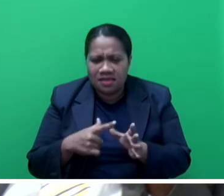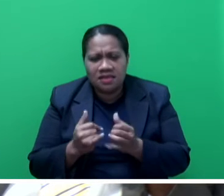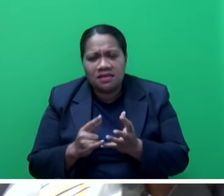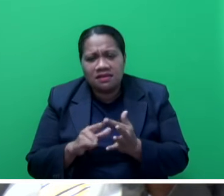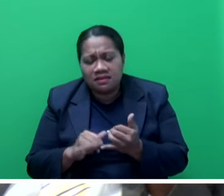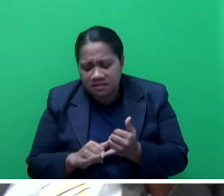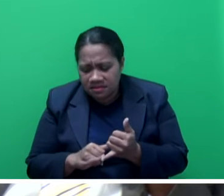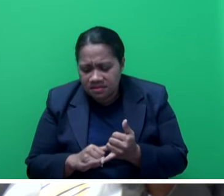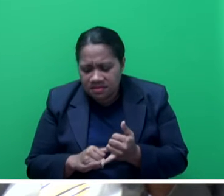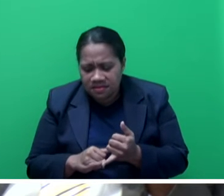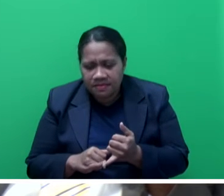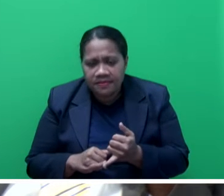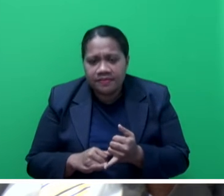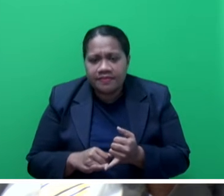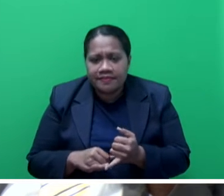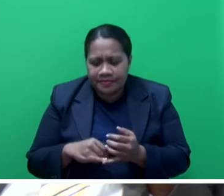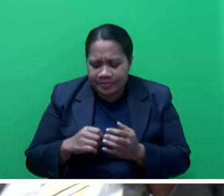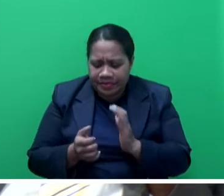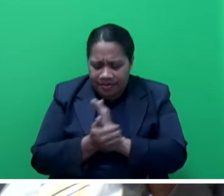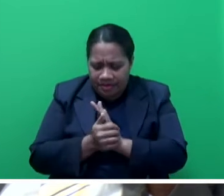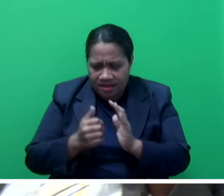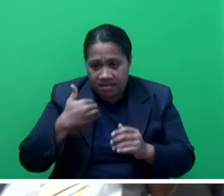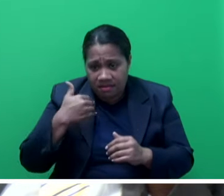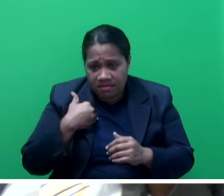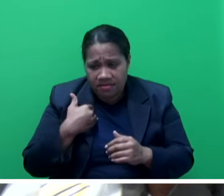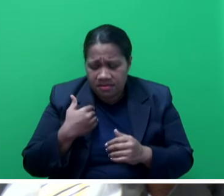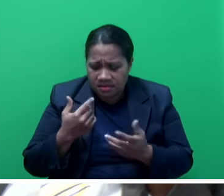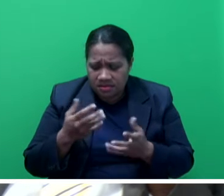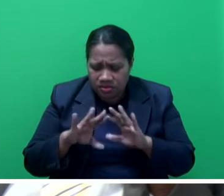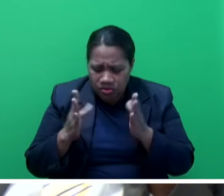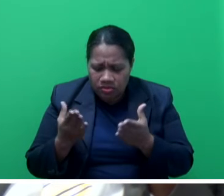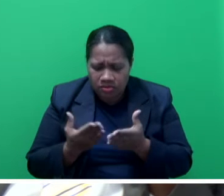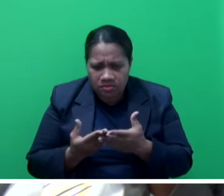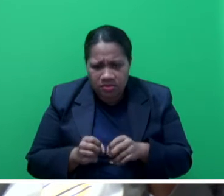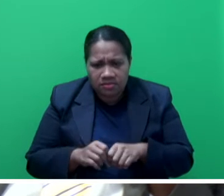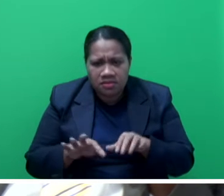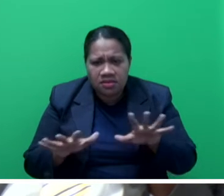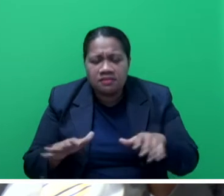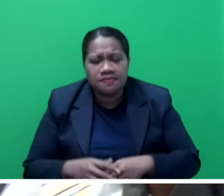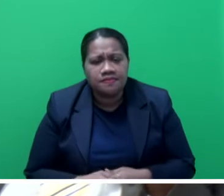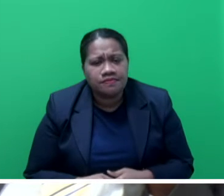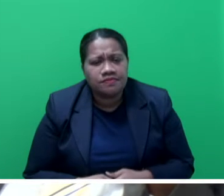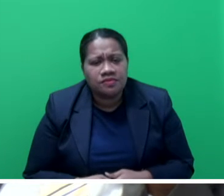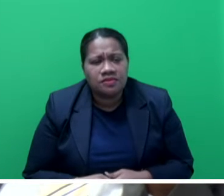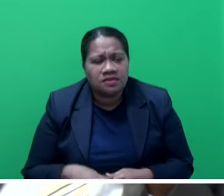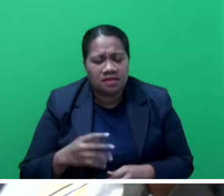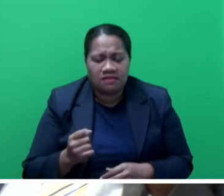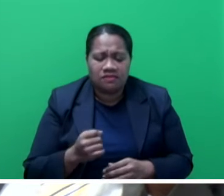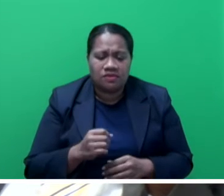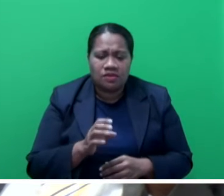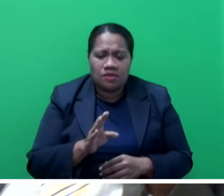sequential manner and guided by the expert health advisor on the global pandemic, the Department of Immigration placed border restrictions that banned the entry